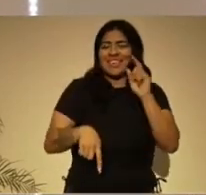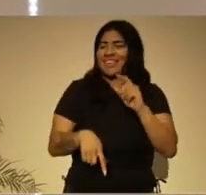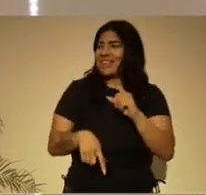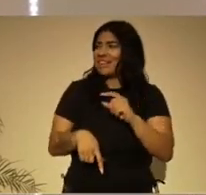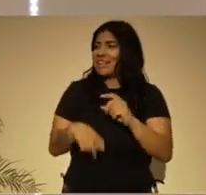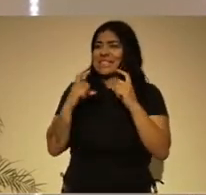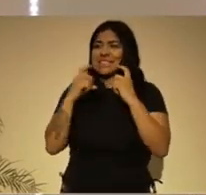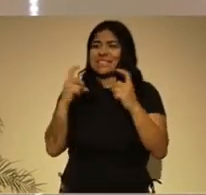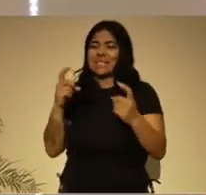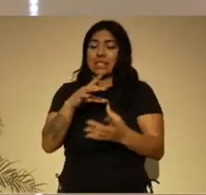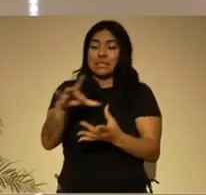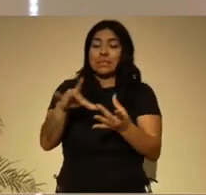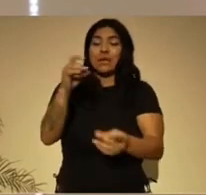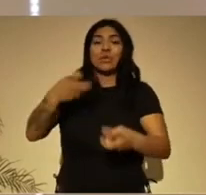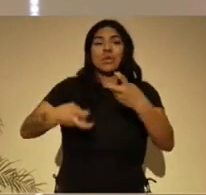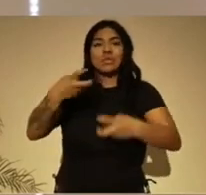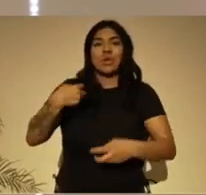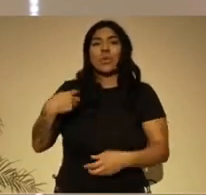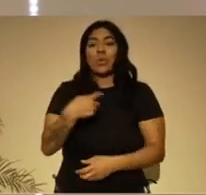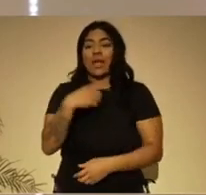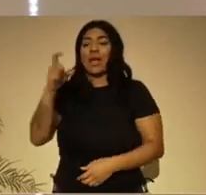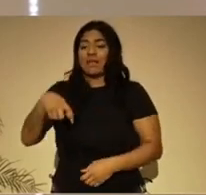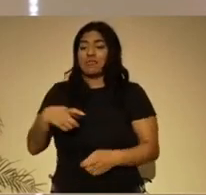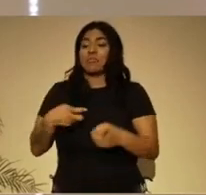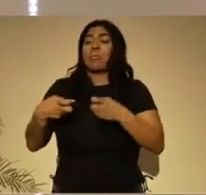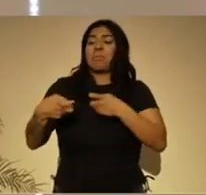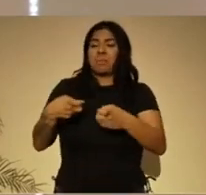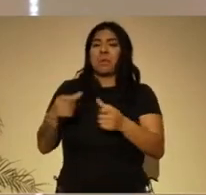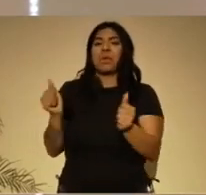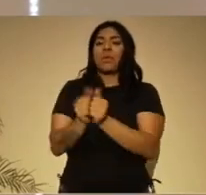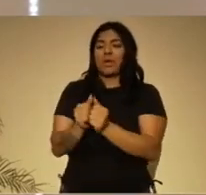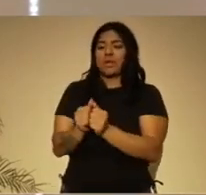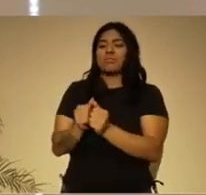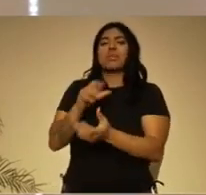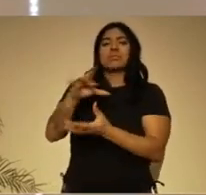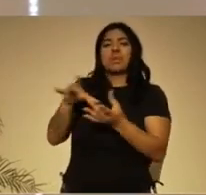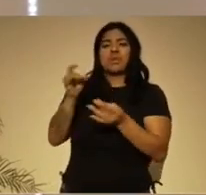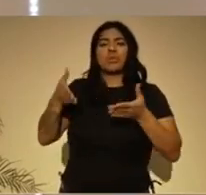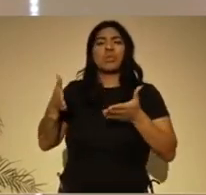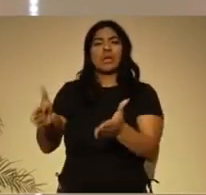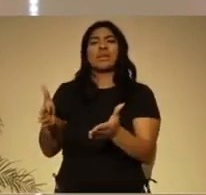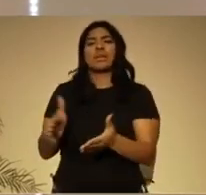sin is a spiritual issue, we need to deal with it in a spiritual way.